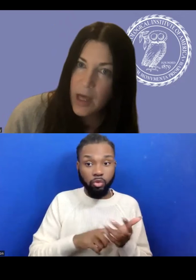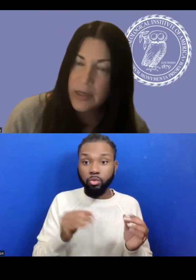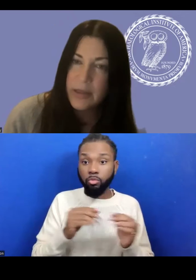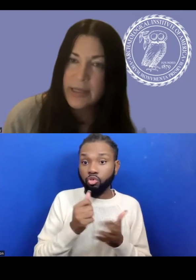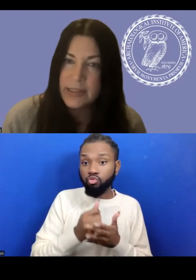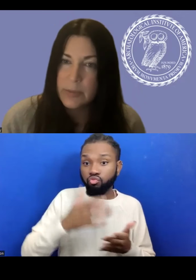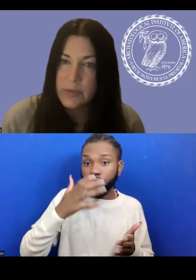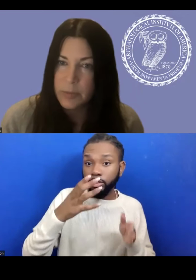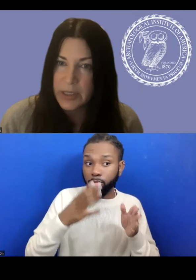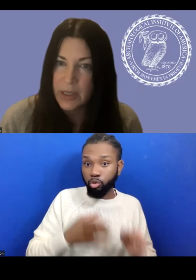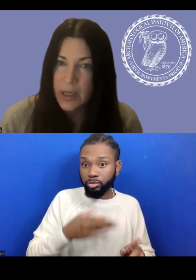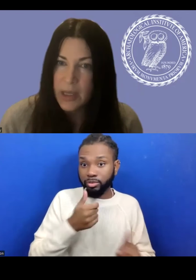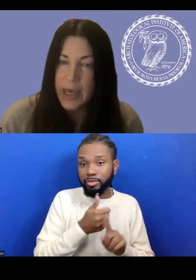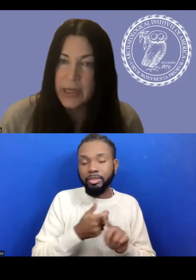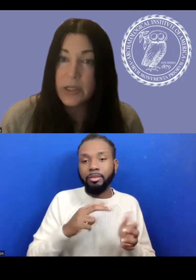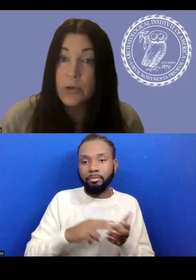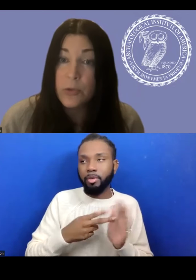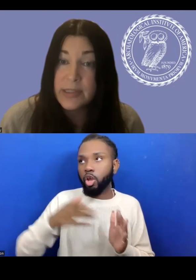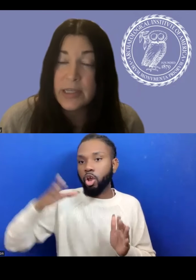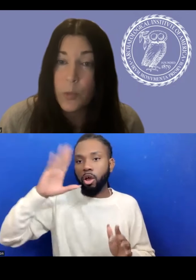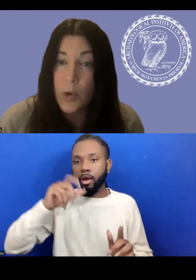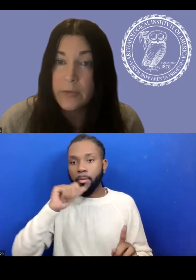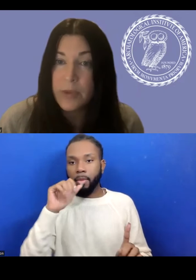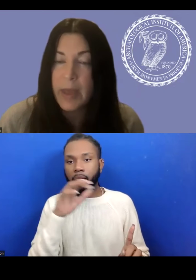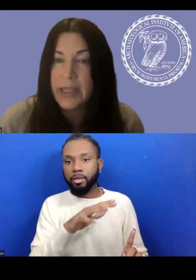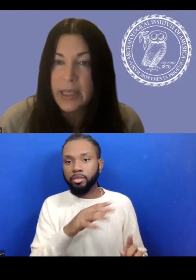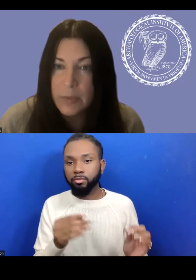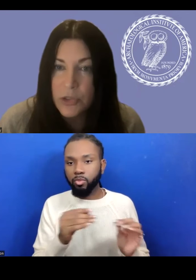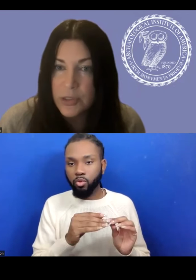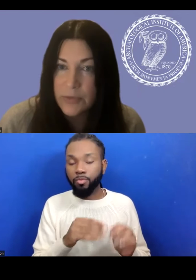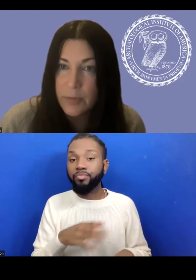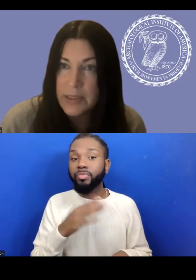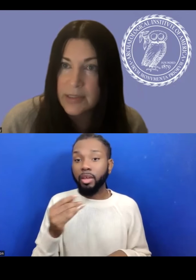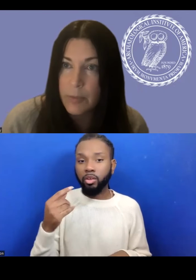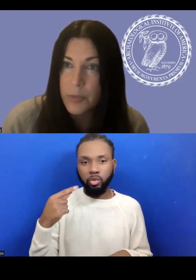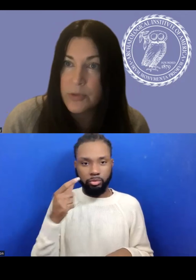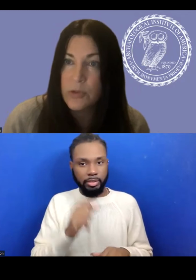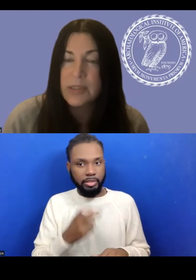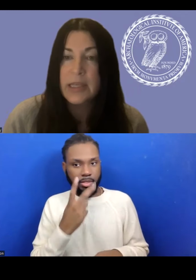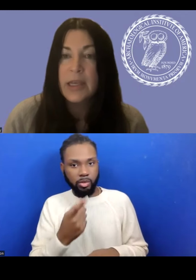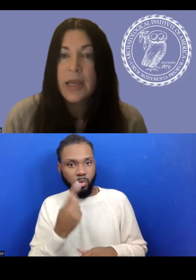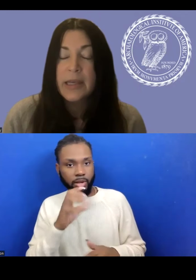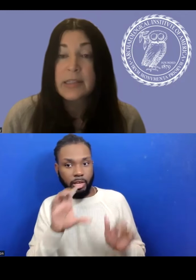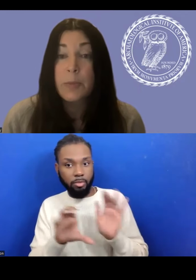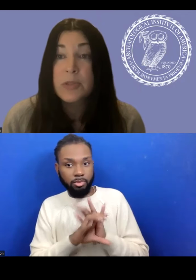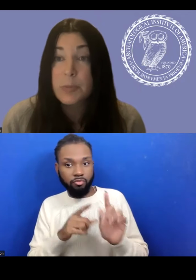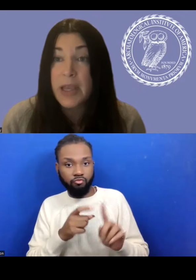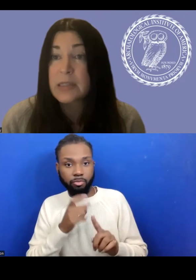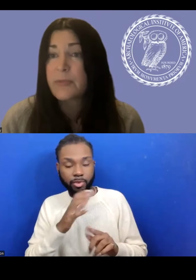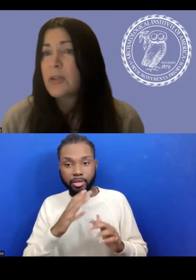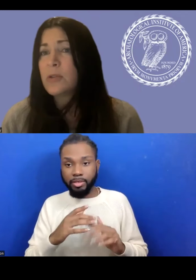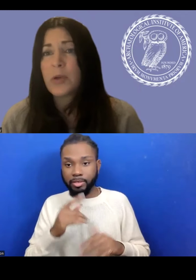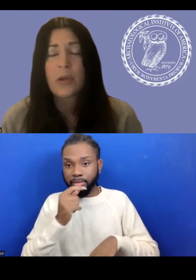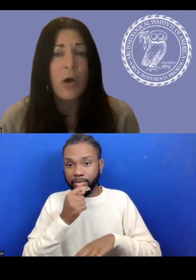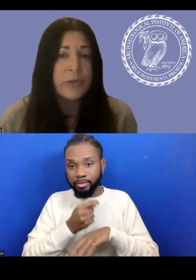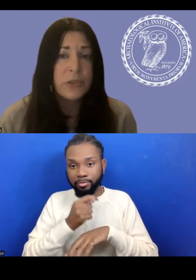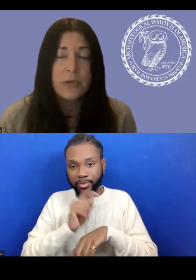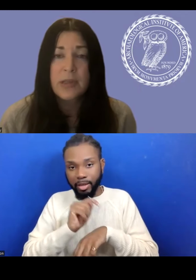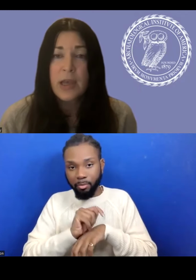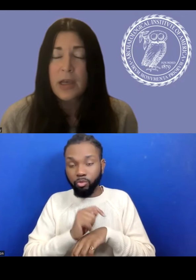by God they seem to be. And here you see one of the many images from his temples. You see his temple space filled